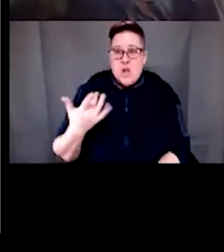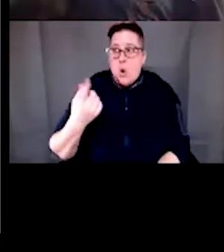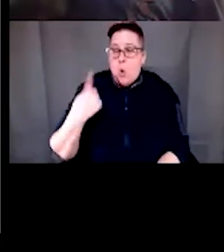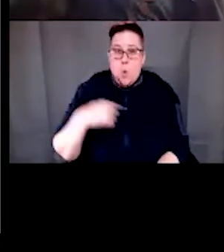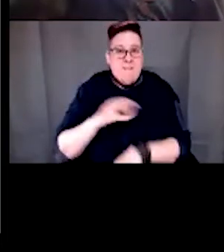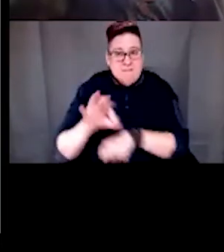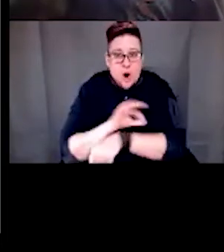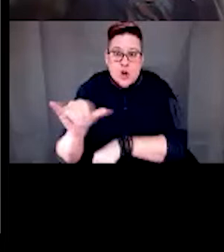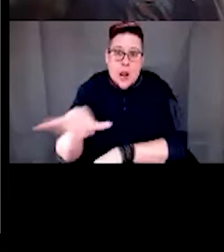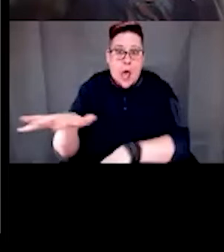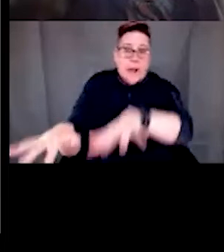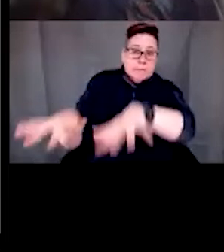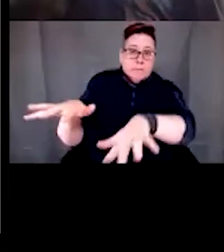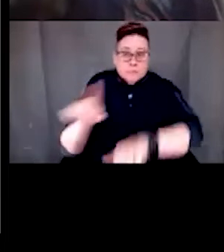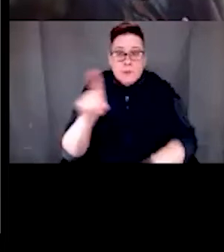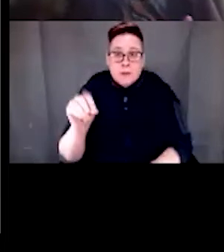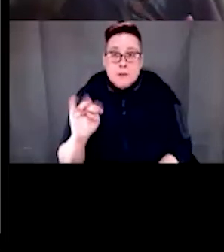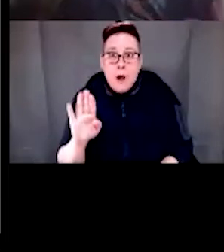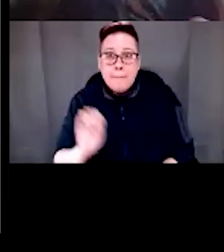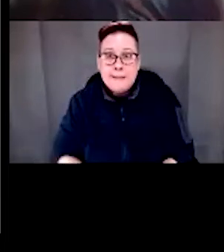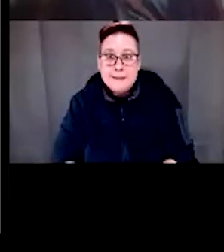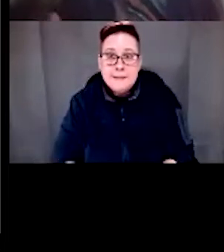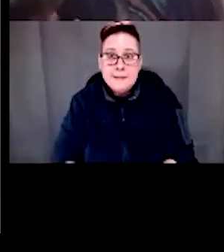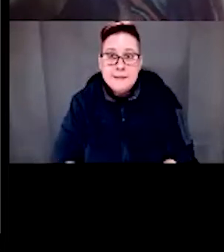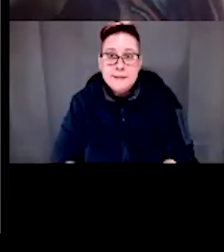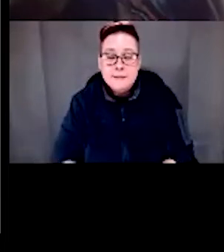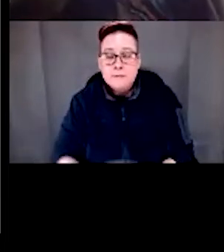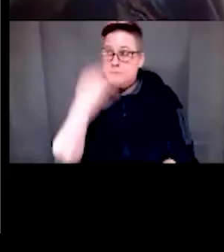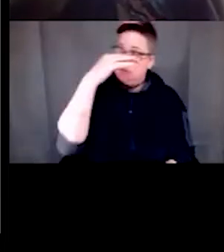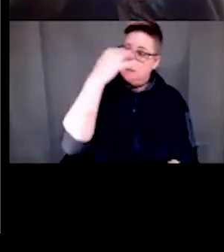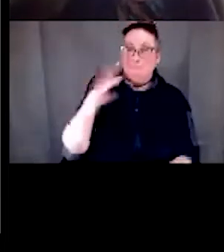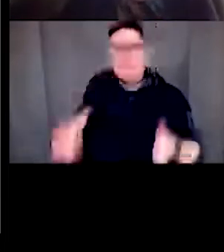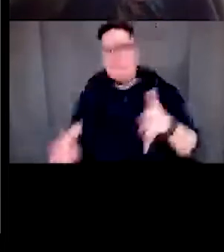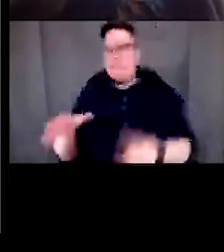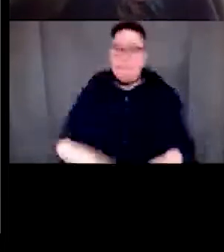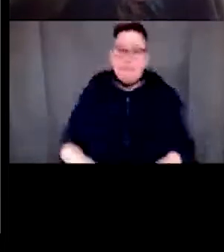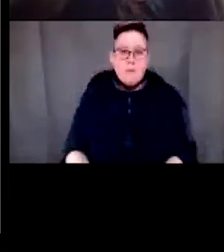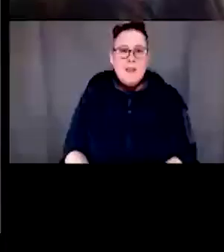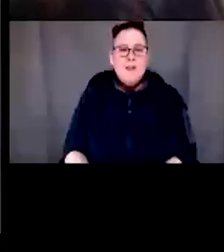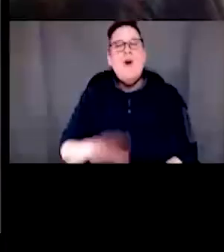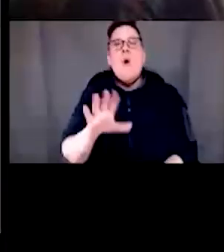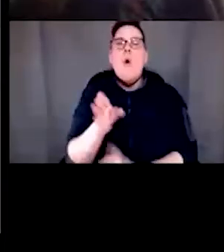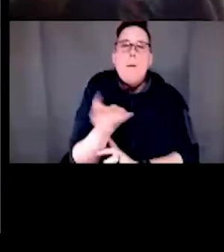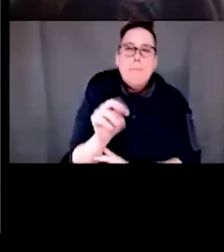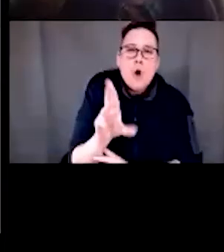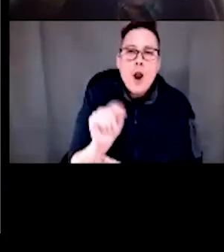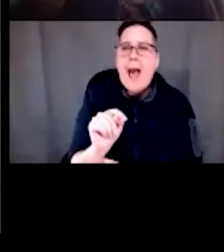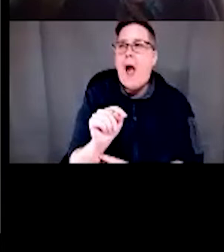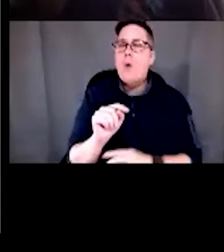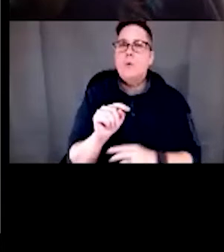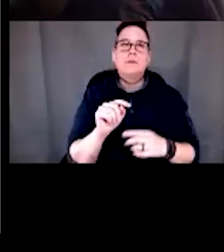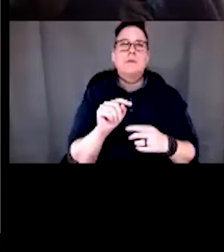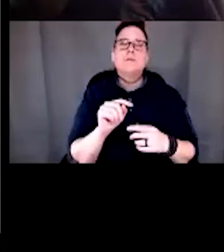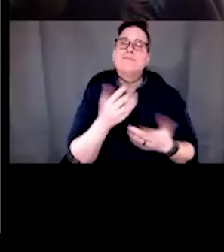functioning like zombies. So I would change the word burnout or add to the